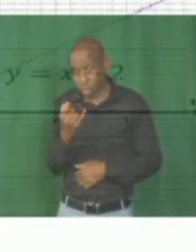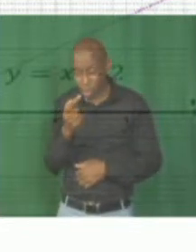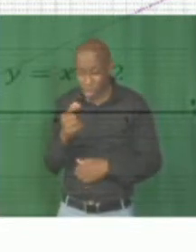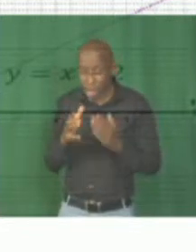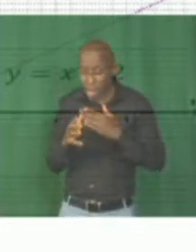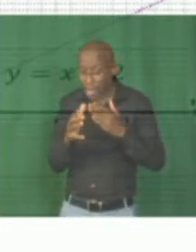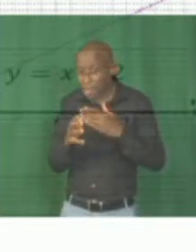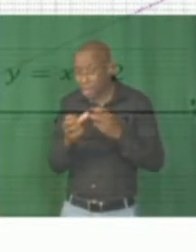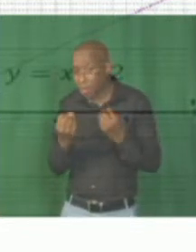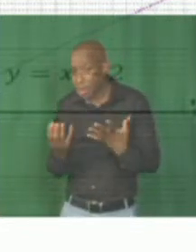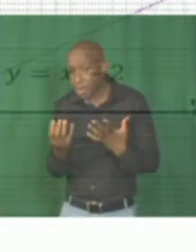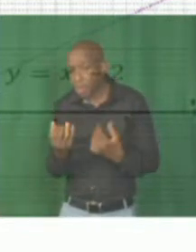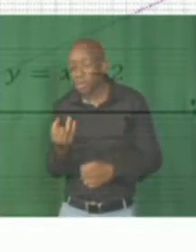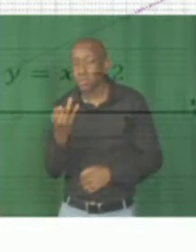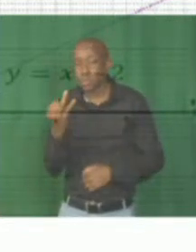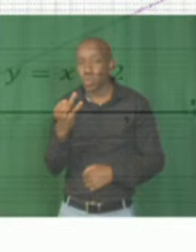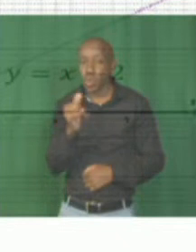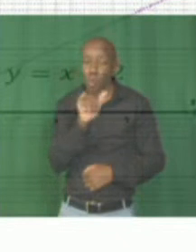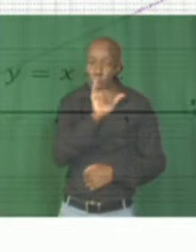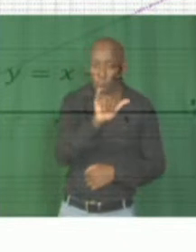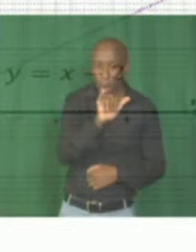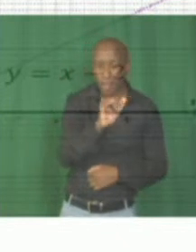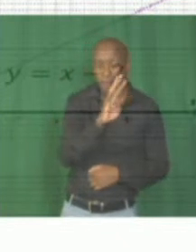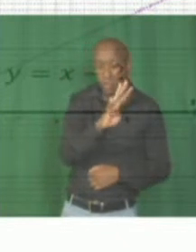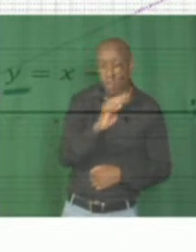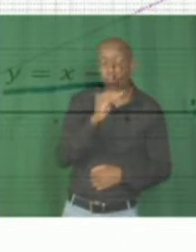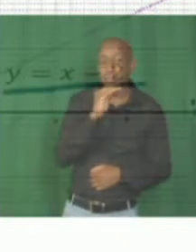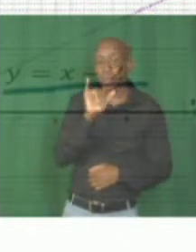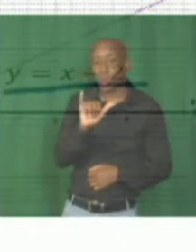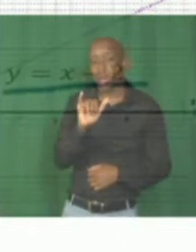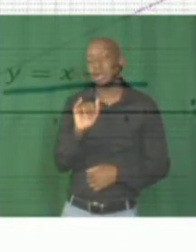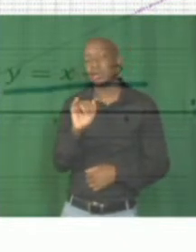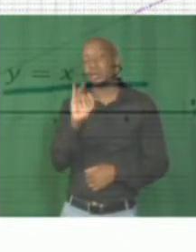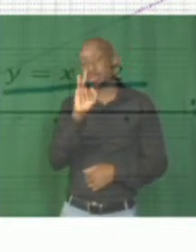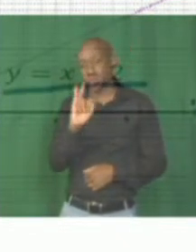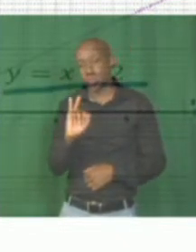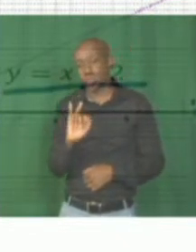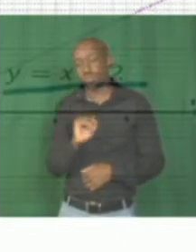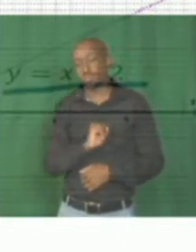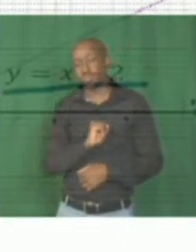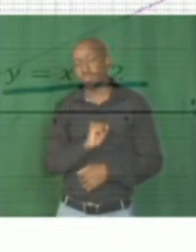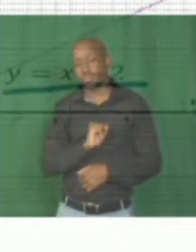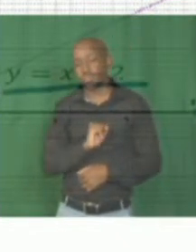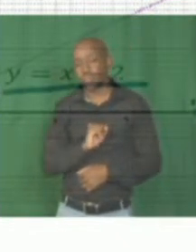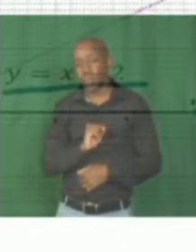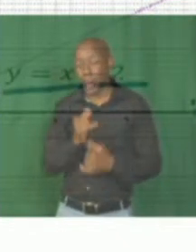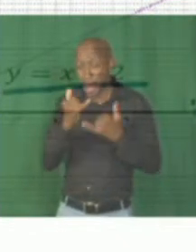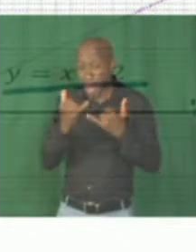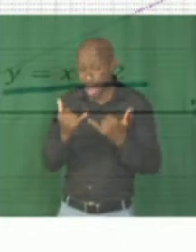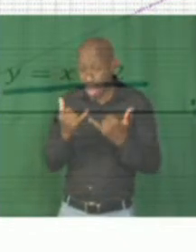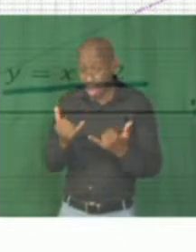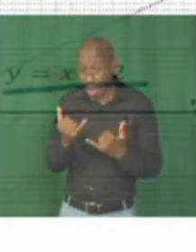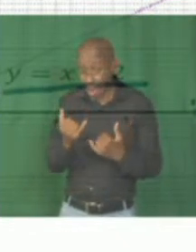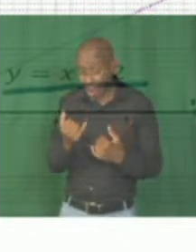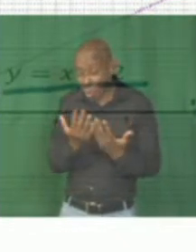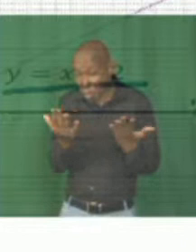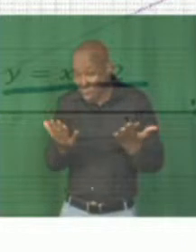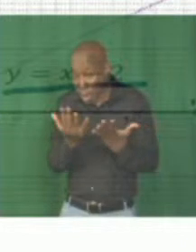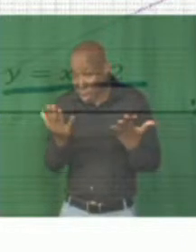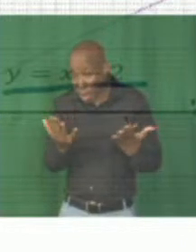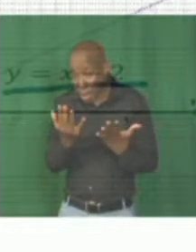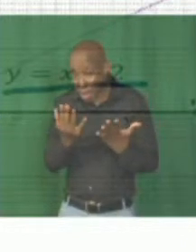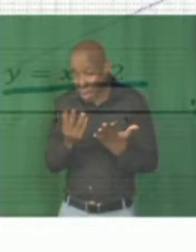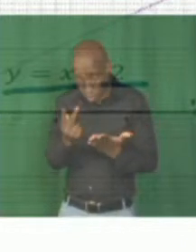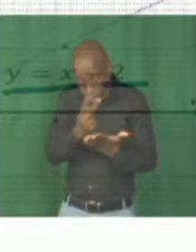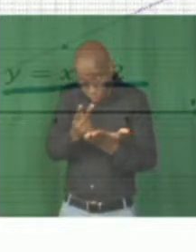2. It means when x is 4, y is going to be 2 in this equation here. And then when is that? It means therefore you are going to plot